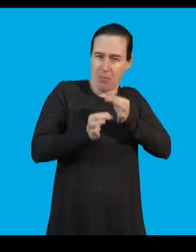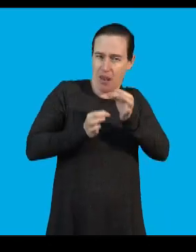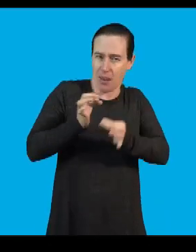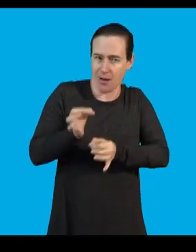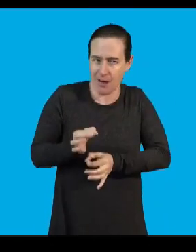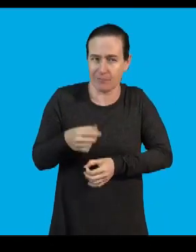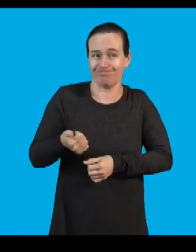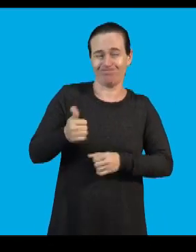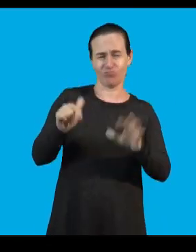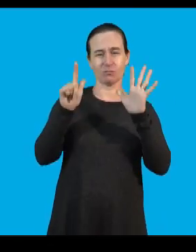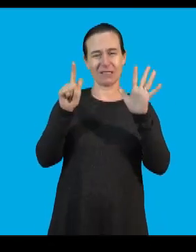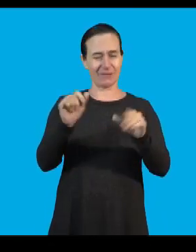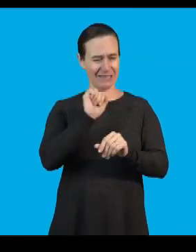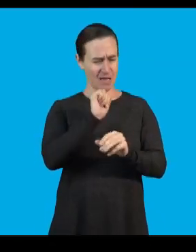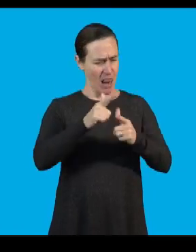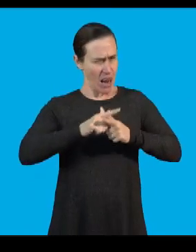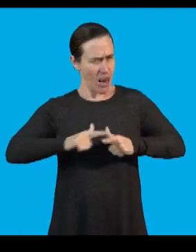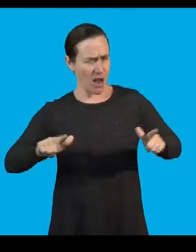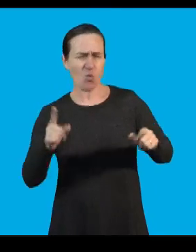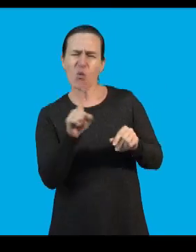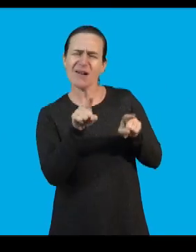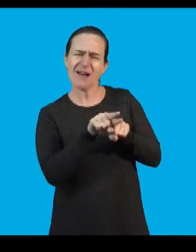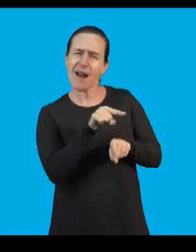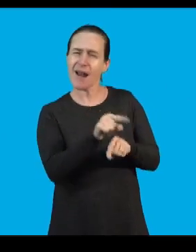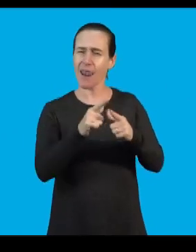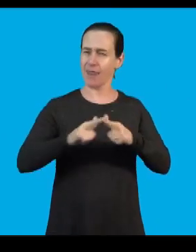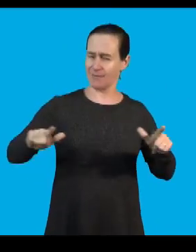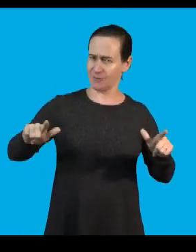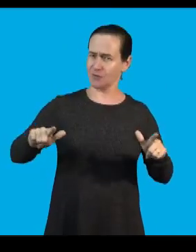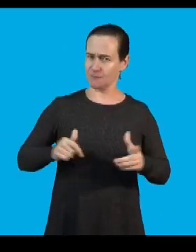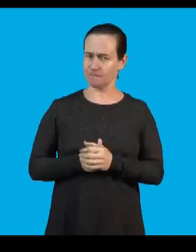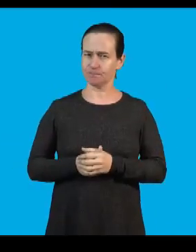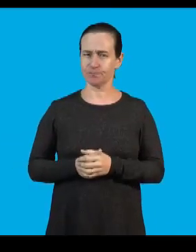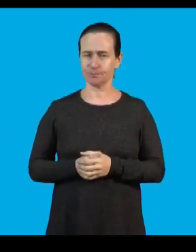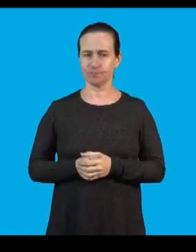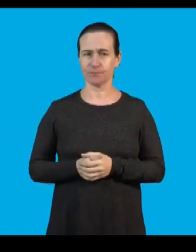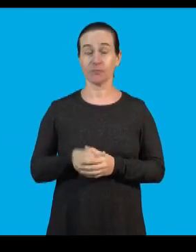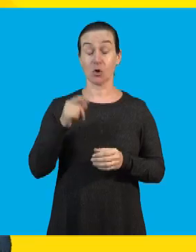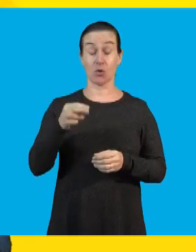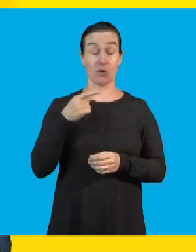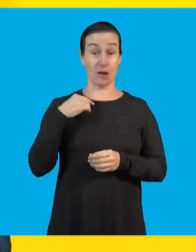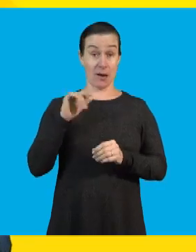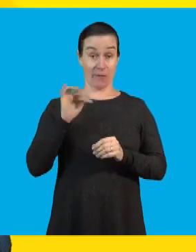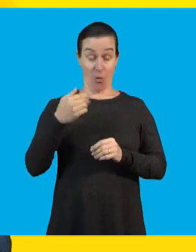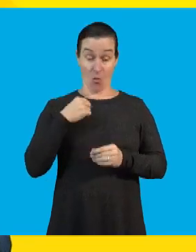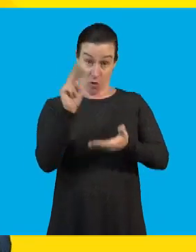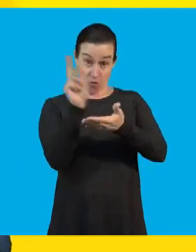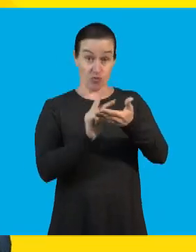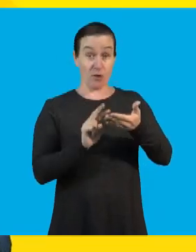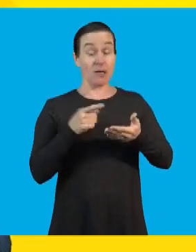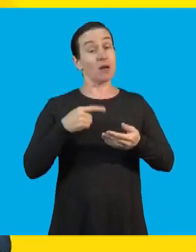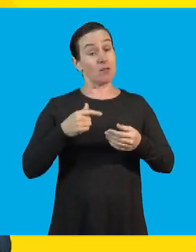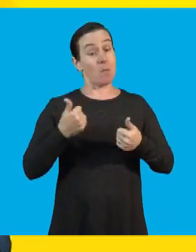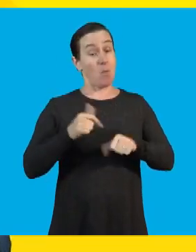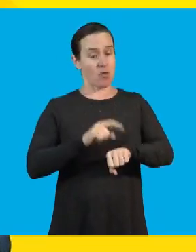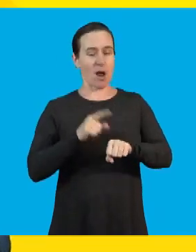then what type of language is used? Remember, when we are reading our comprehension text, it is formal language, all